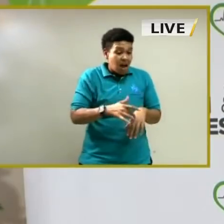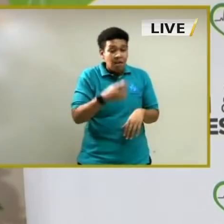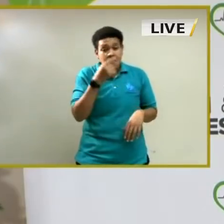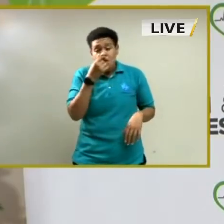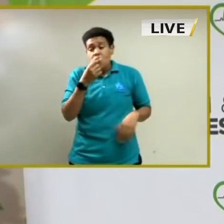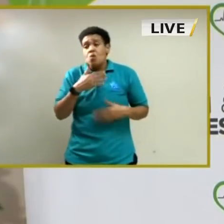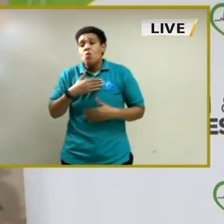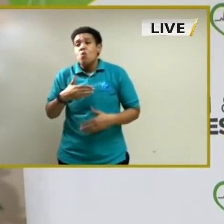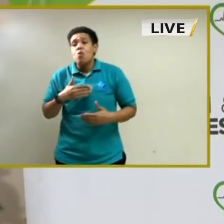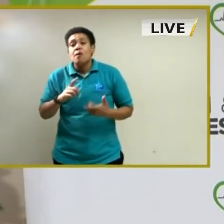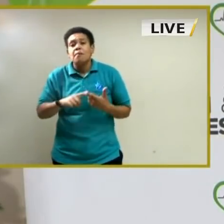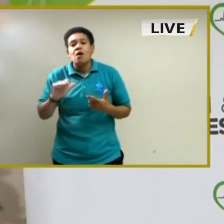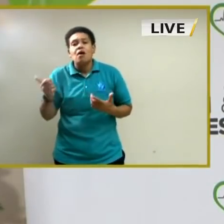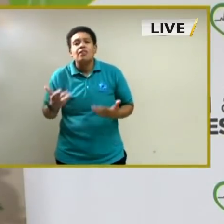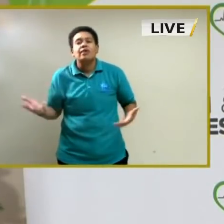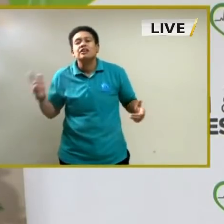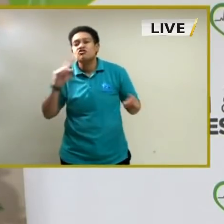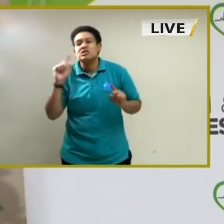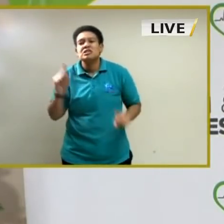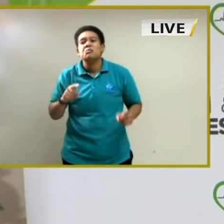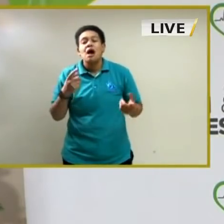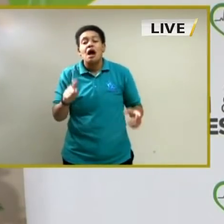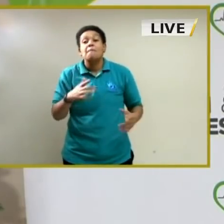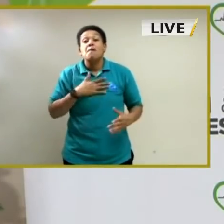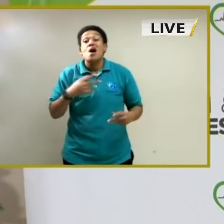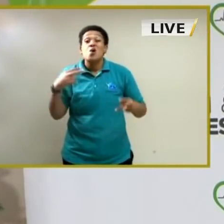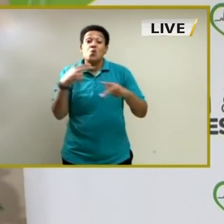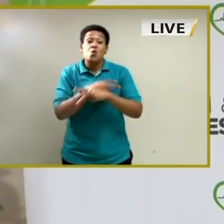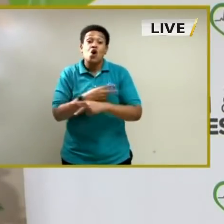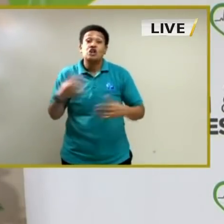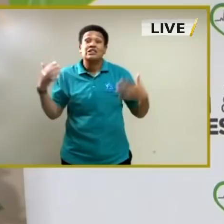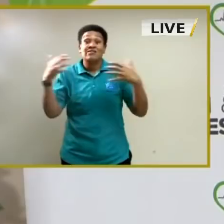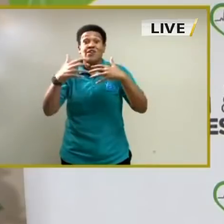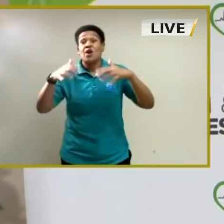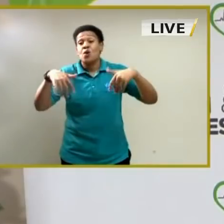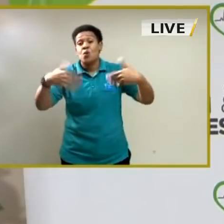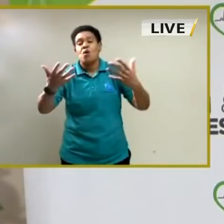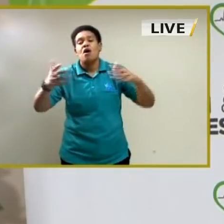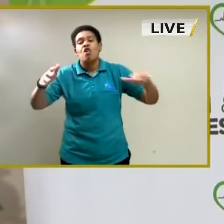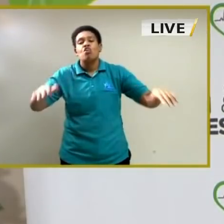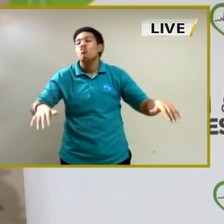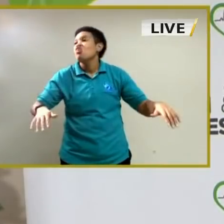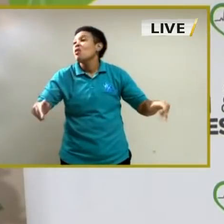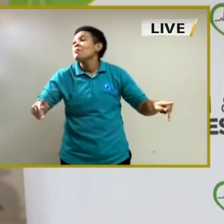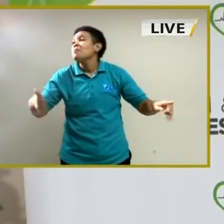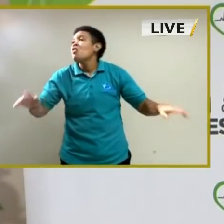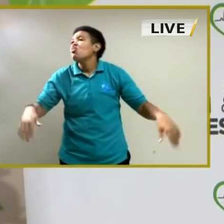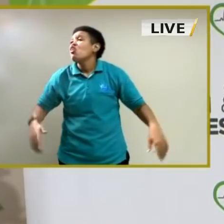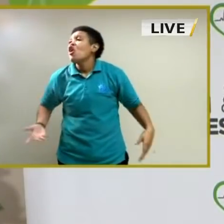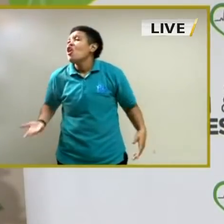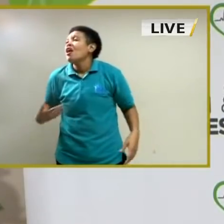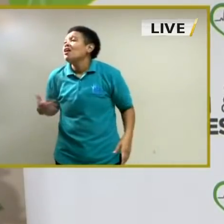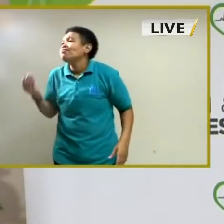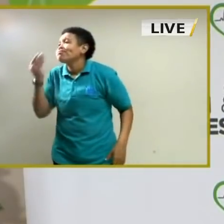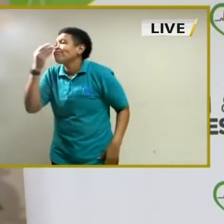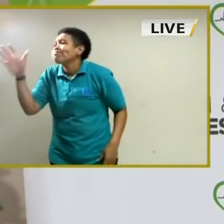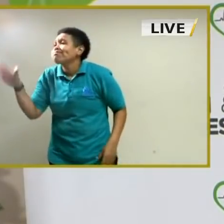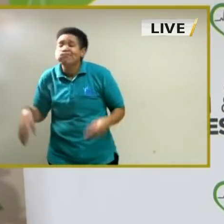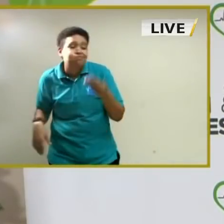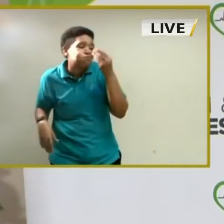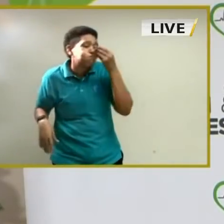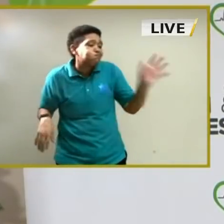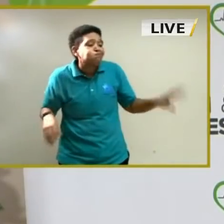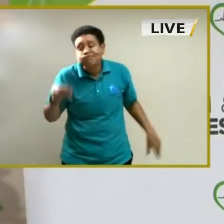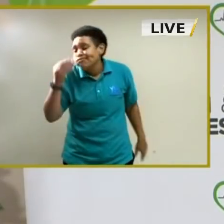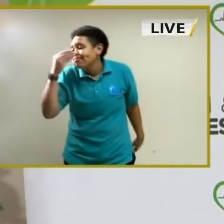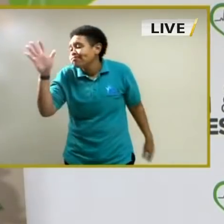all the other things to respond to. So my worst fears would be complacency, and complacency leading to